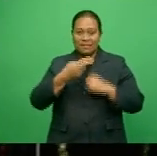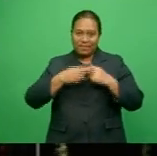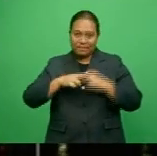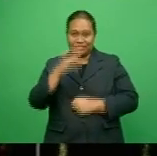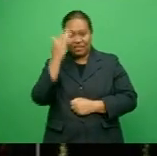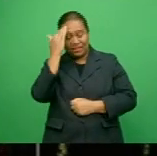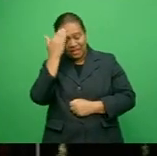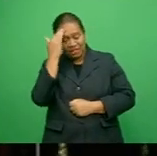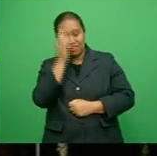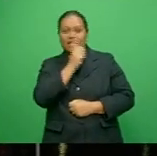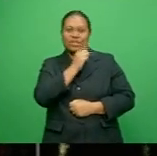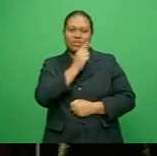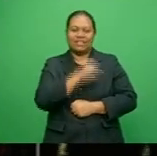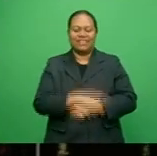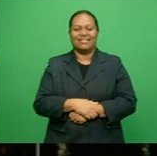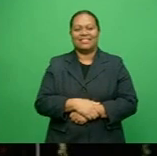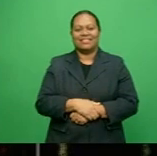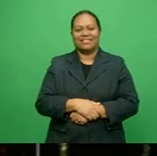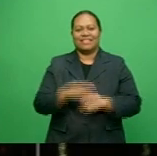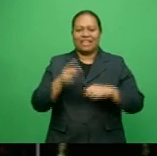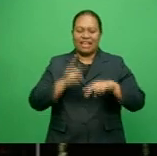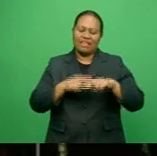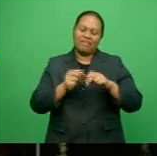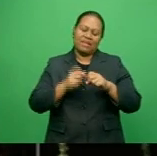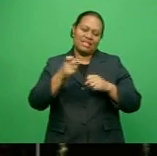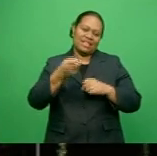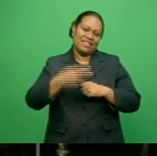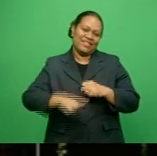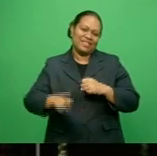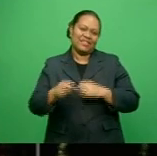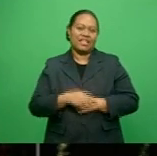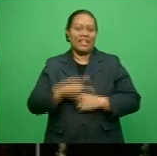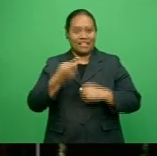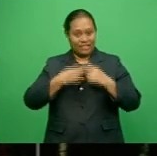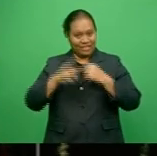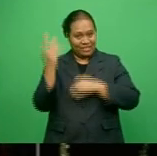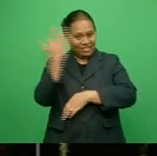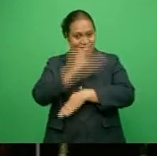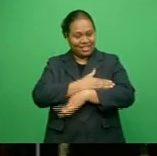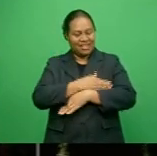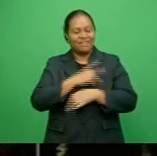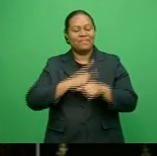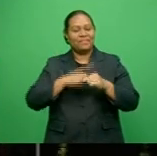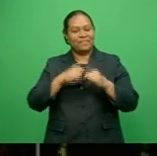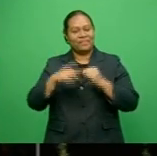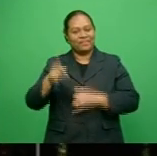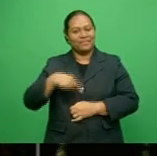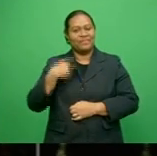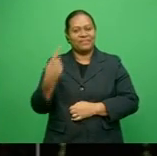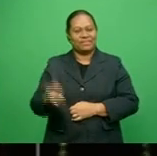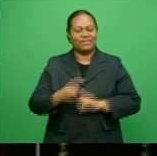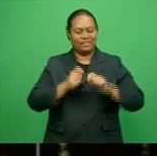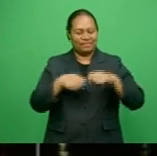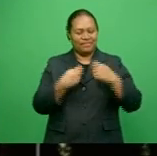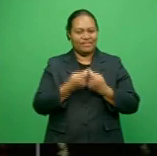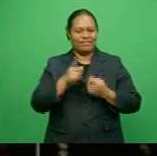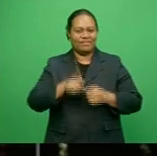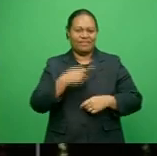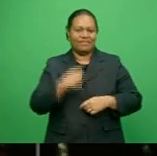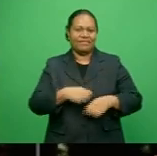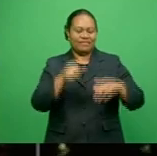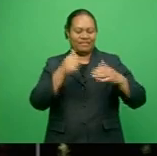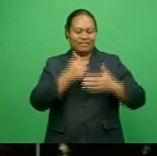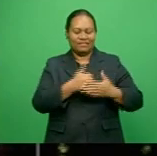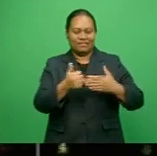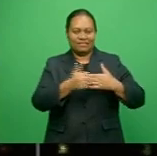fbcnews and our Twitter page at fbc underscore news That's the news for tonight Until tomorrow from the team and I have a safe and